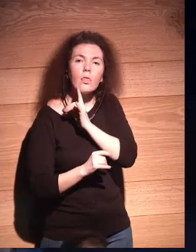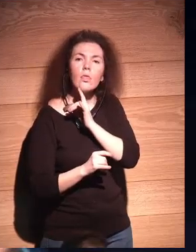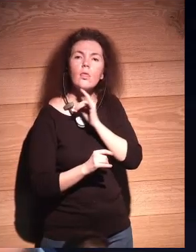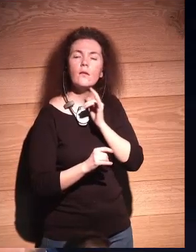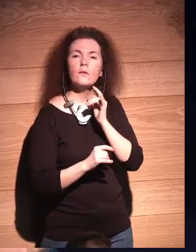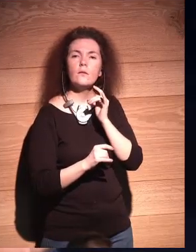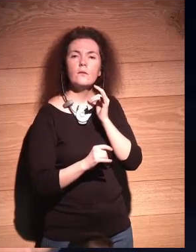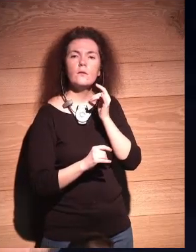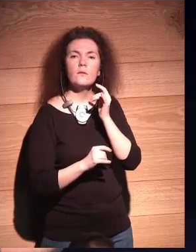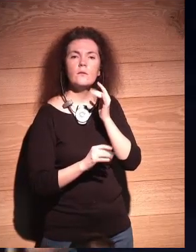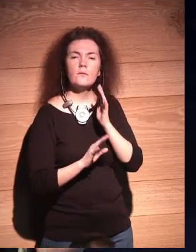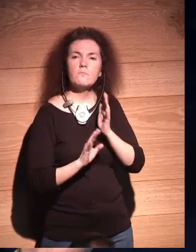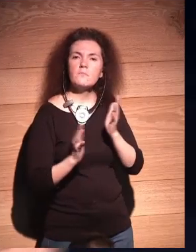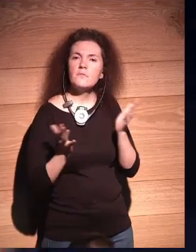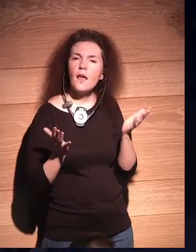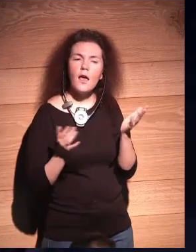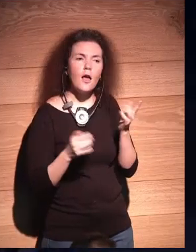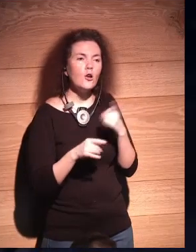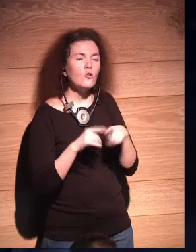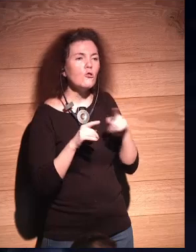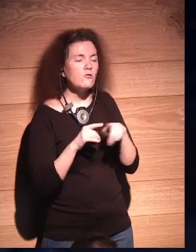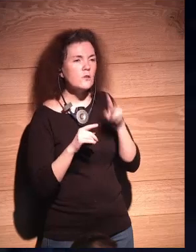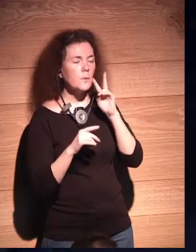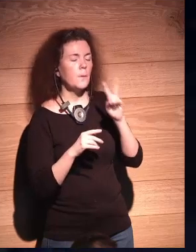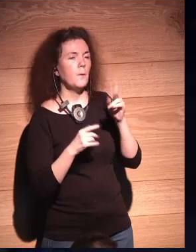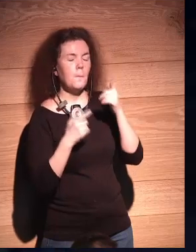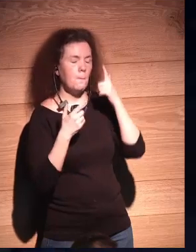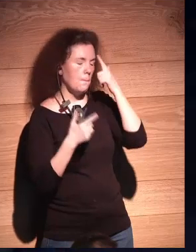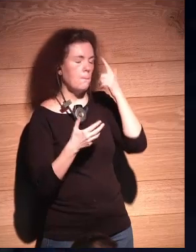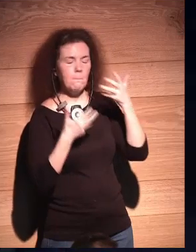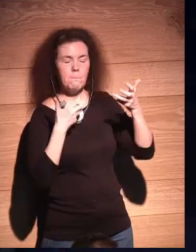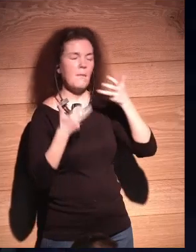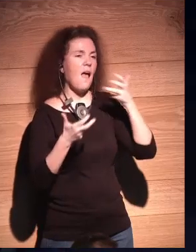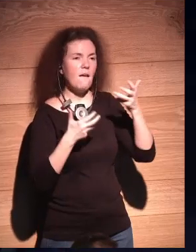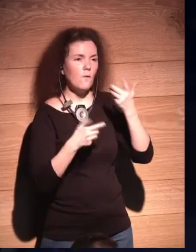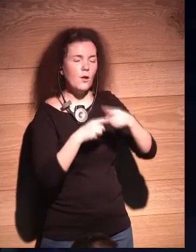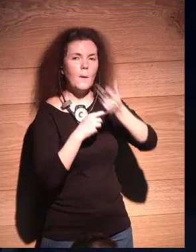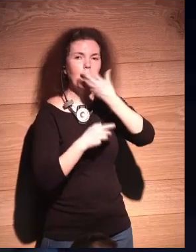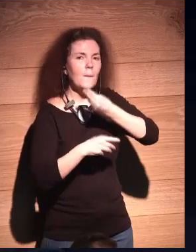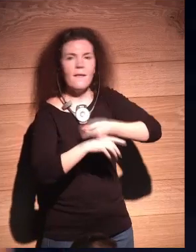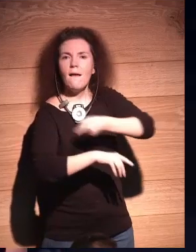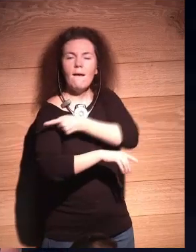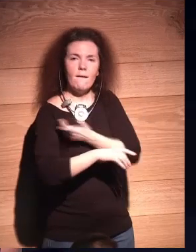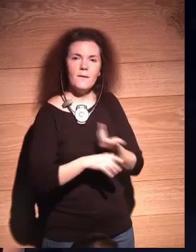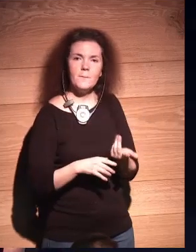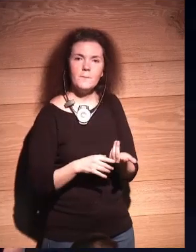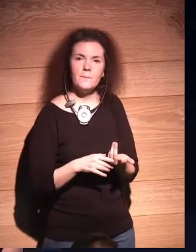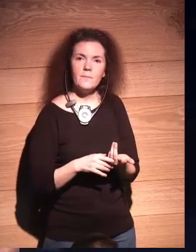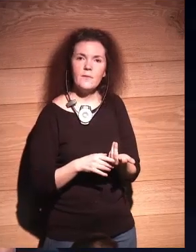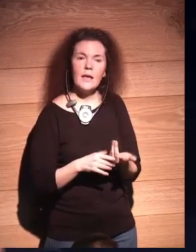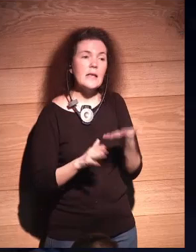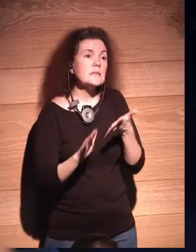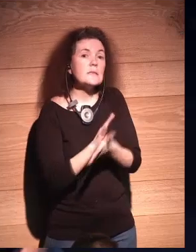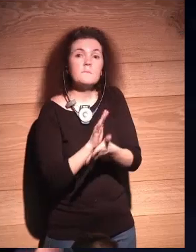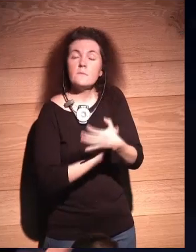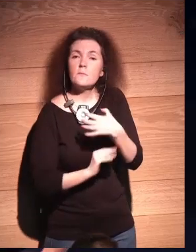kind of astoundingly beautiful. So and there's no explaining that, really, right?